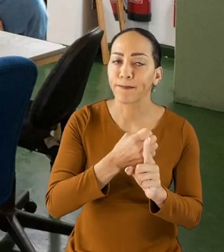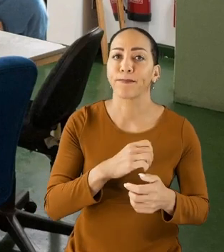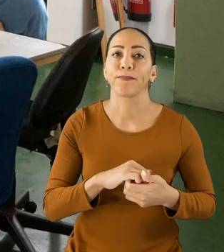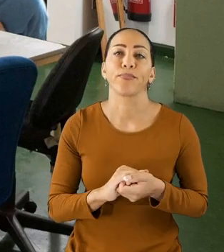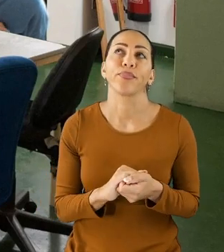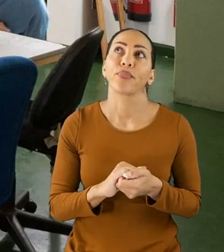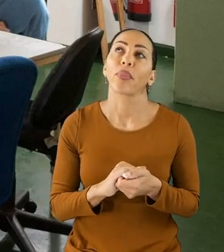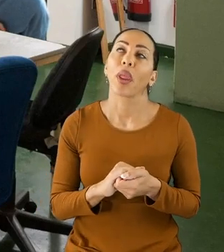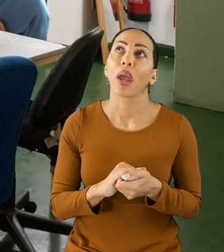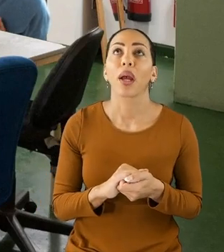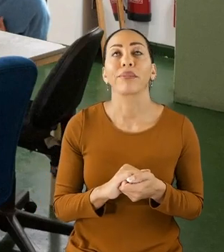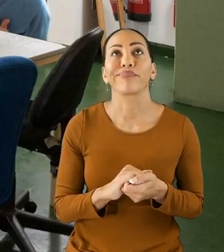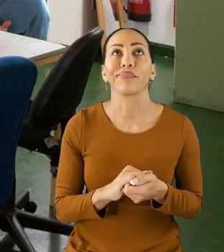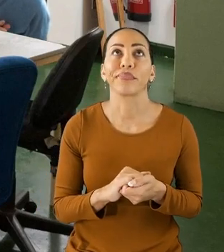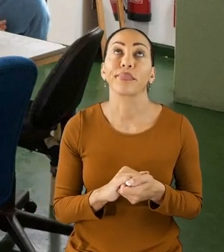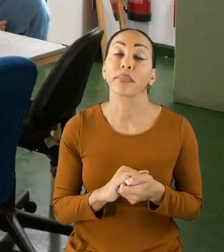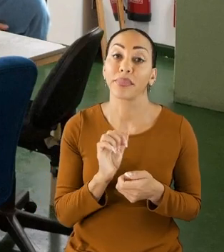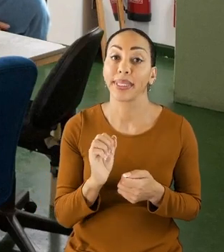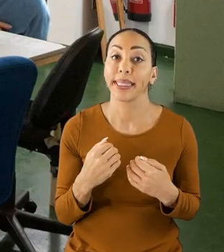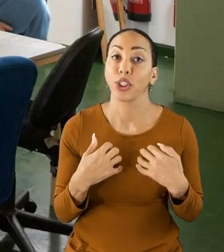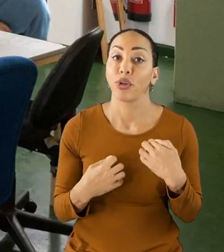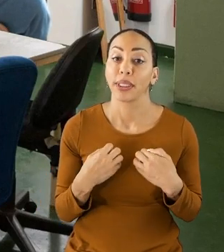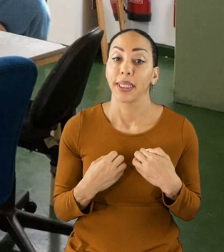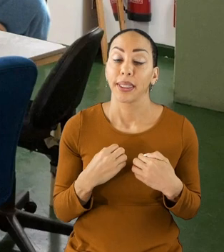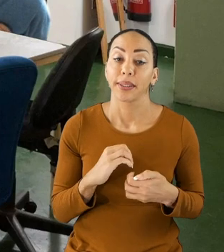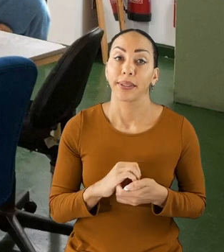advocate. But I think it's